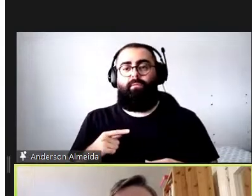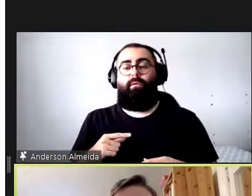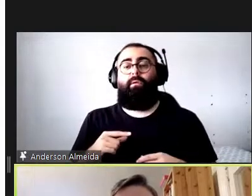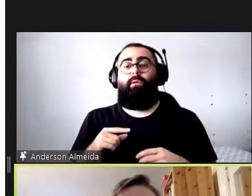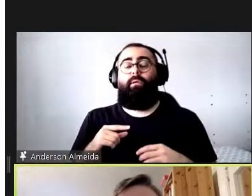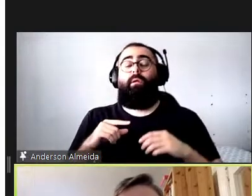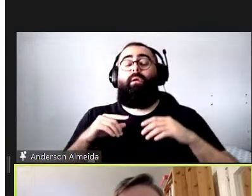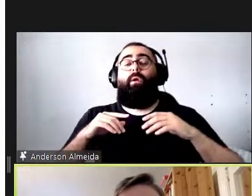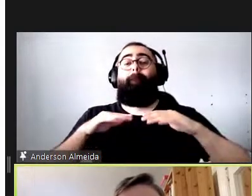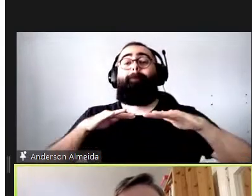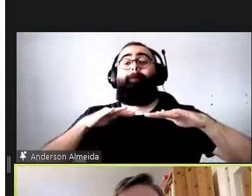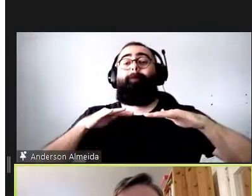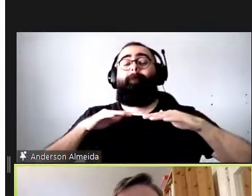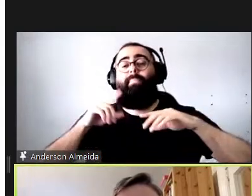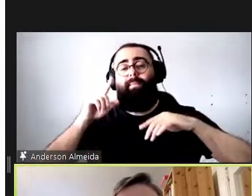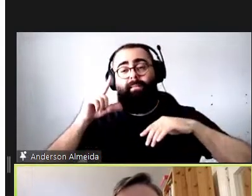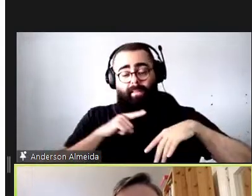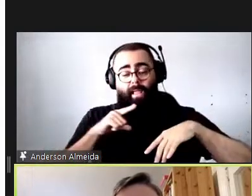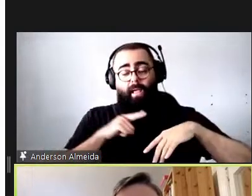Her